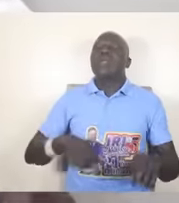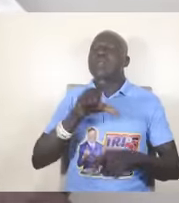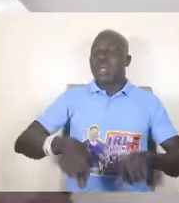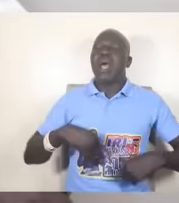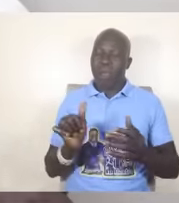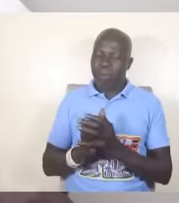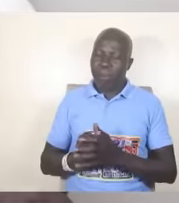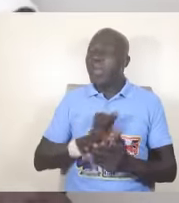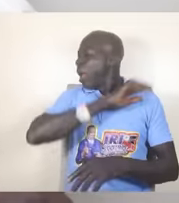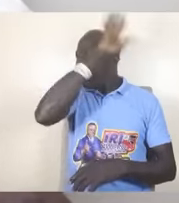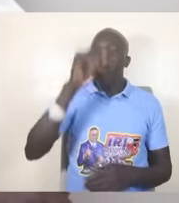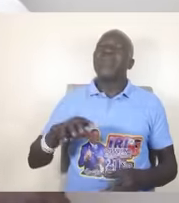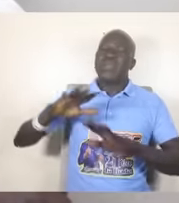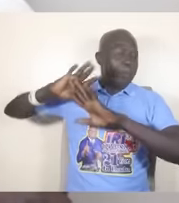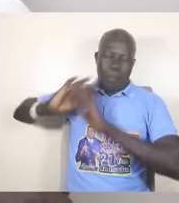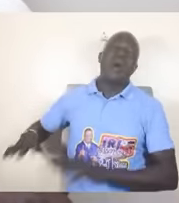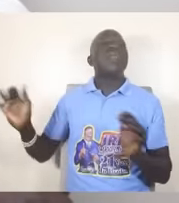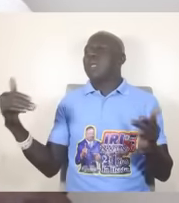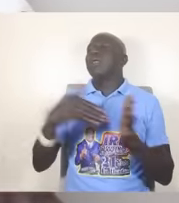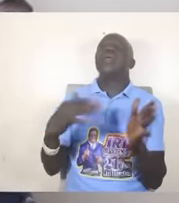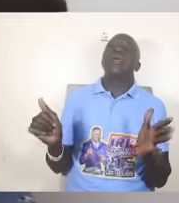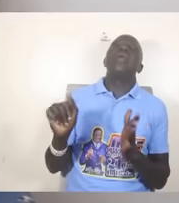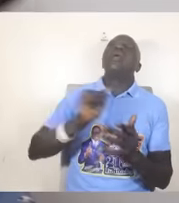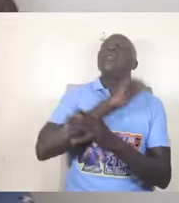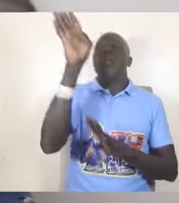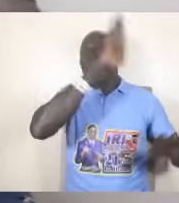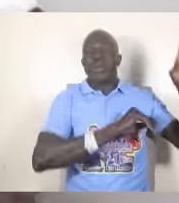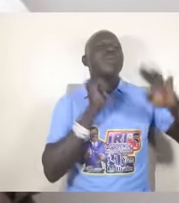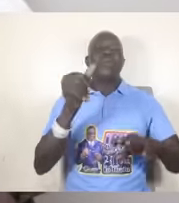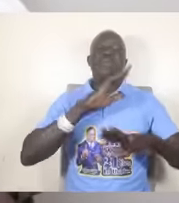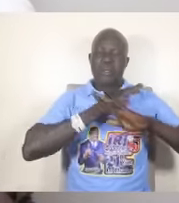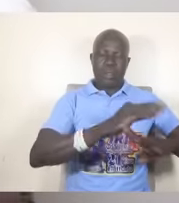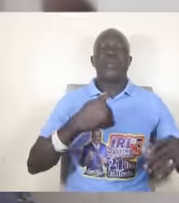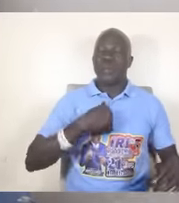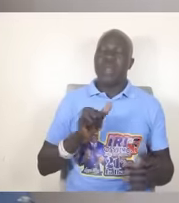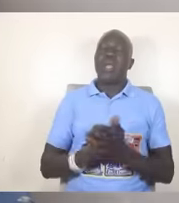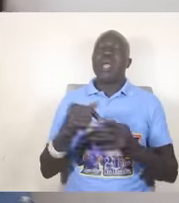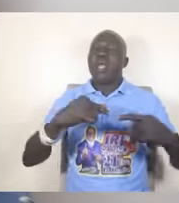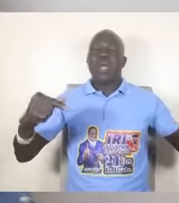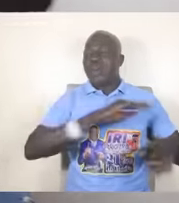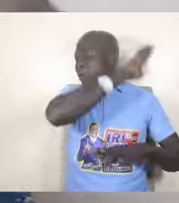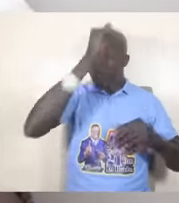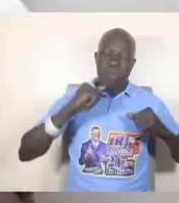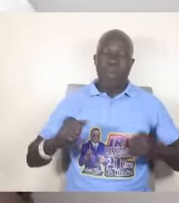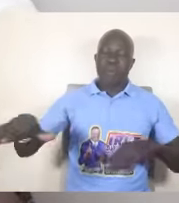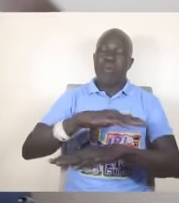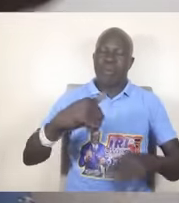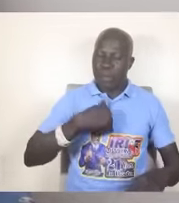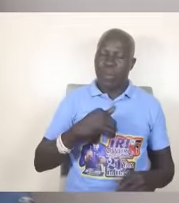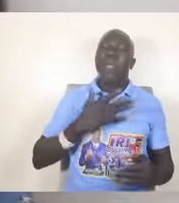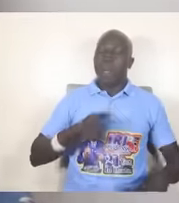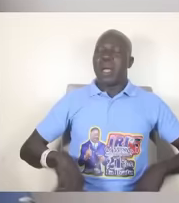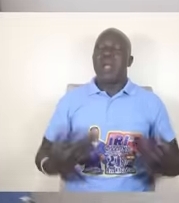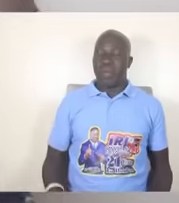my God. In the name of Jesus. Oh, yeah, one of in this your life. Oh, this is your amen. Oh, God,